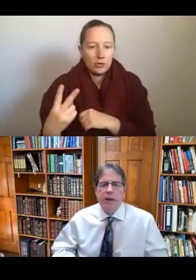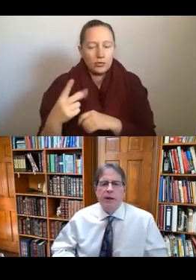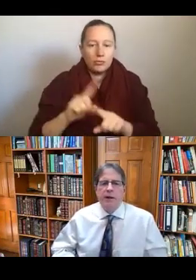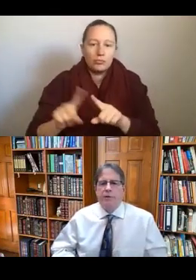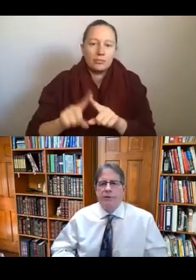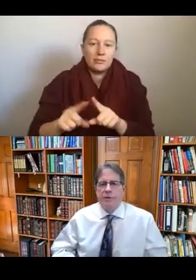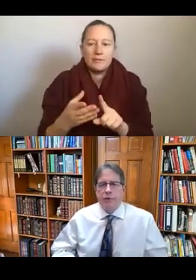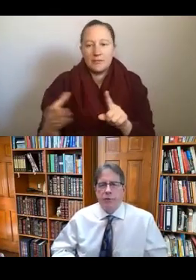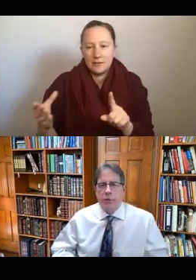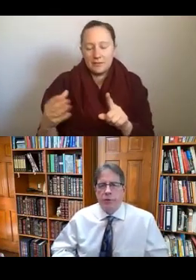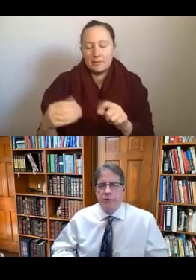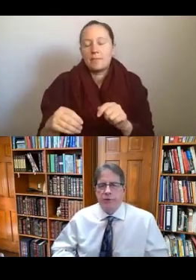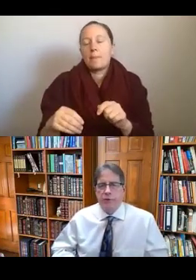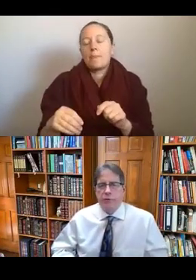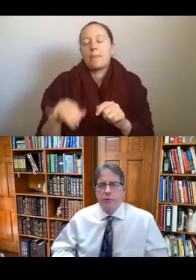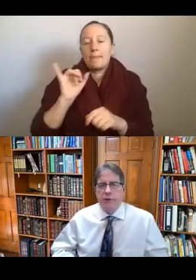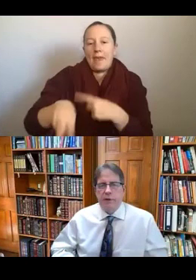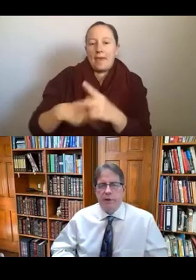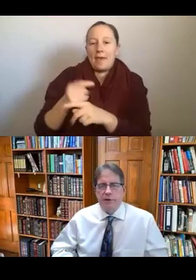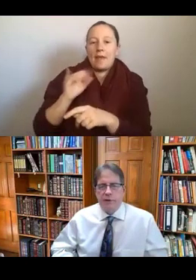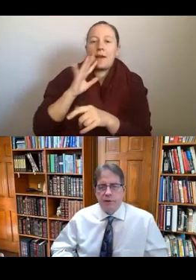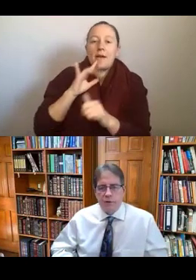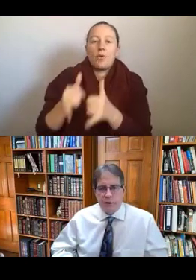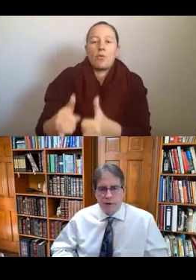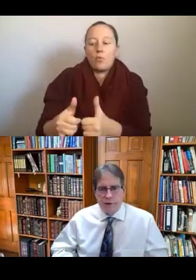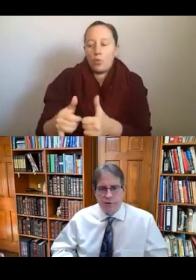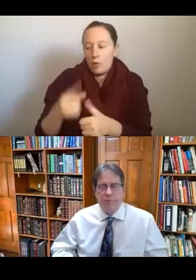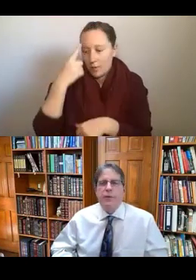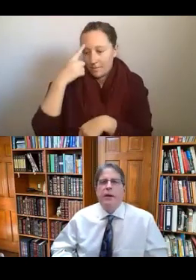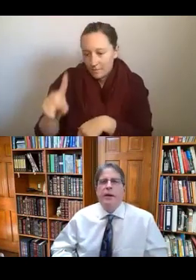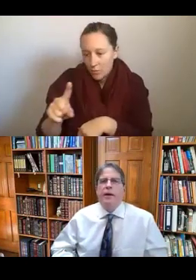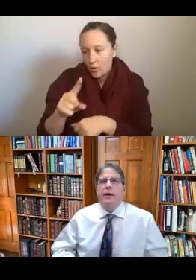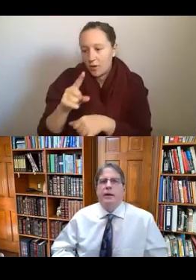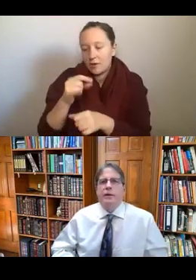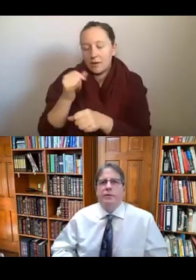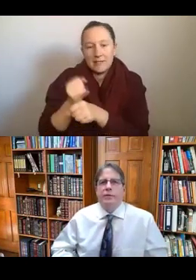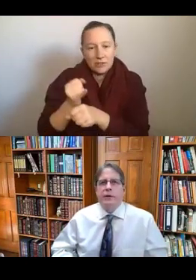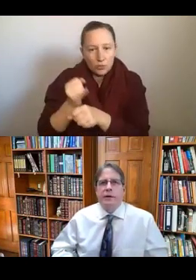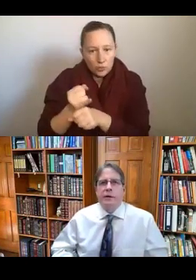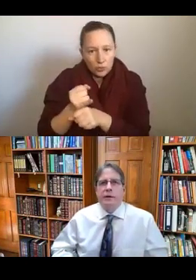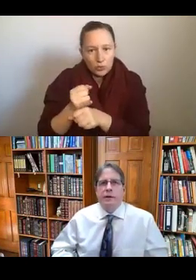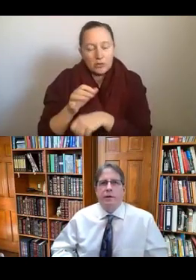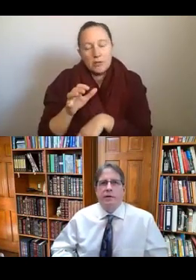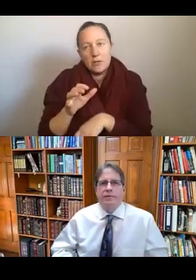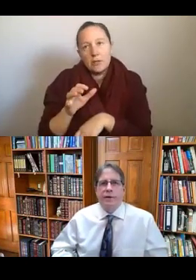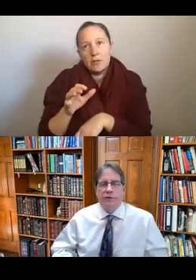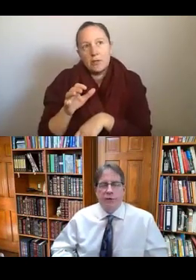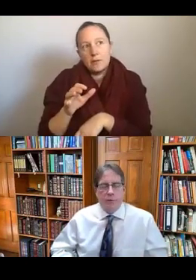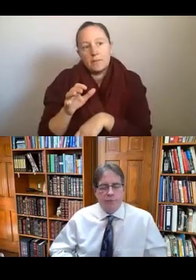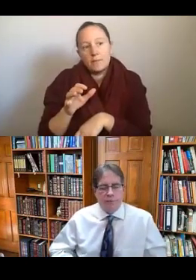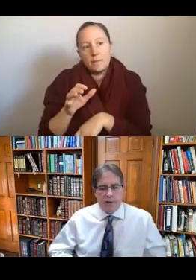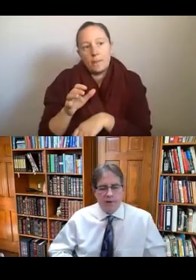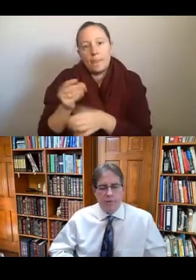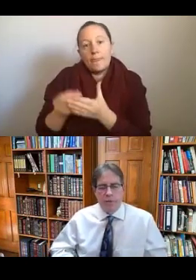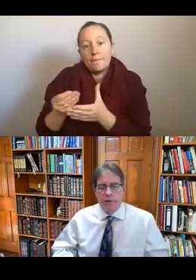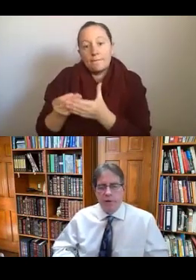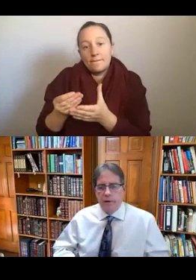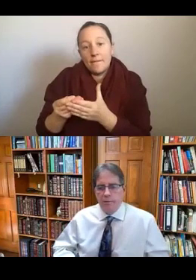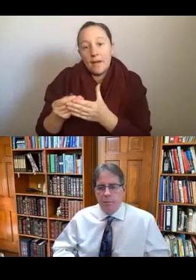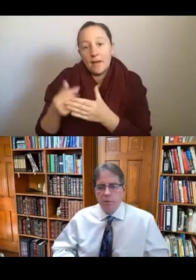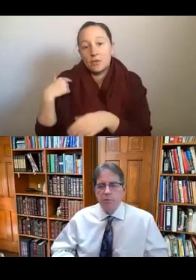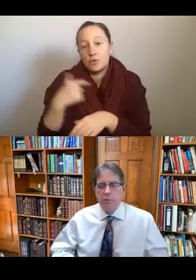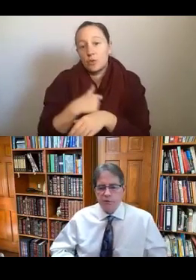them. These are awards to the institutions, and the funds that we provide